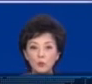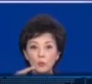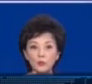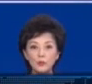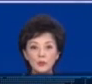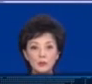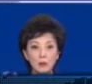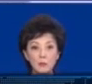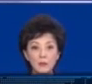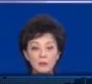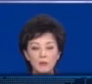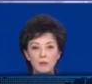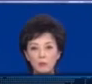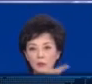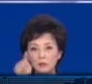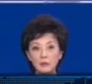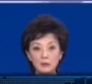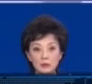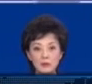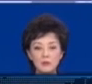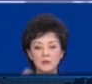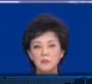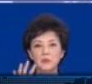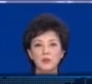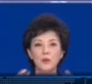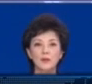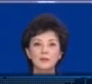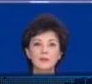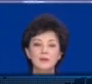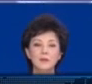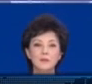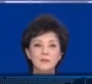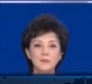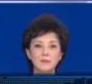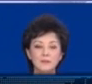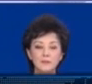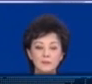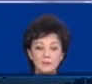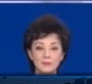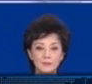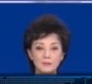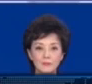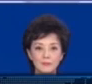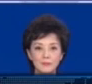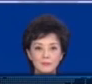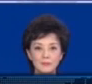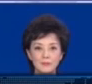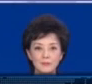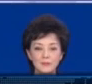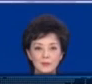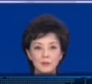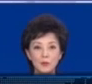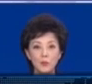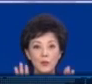1 month. So that's why we have this unified guidance and leadership from the central government, and also we have some local government